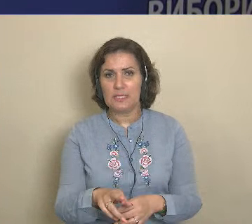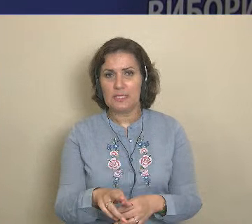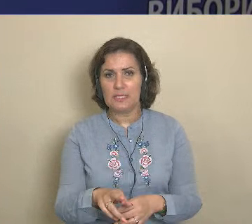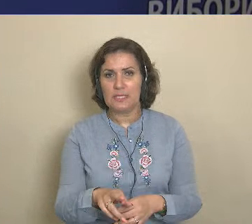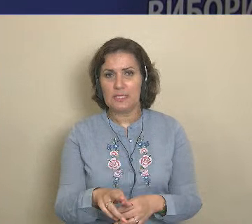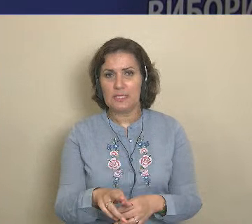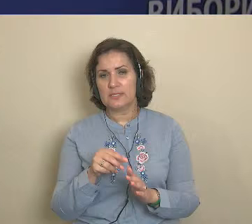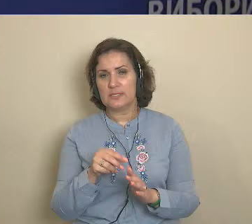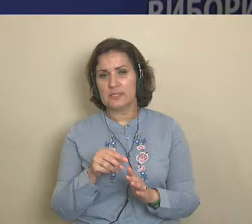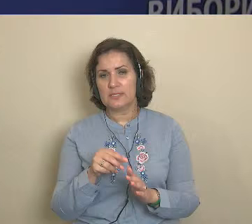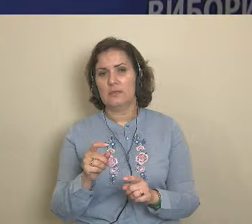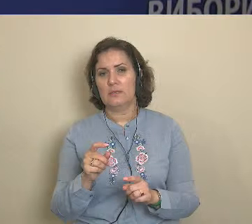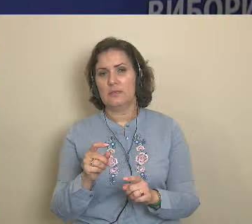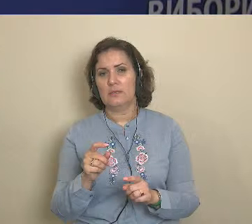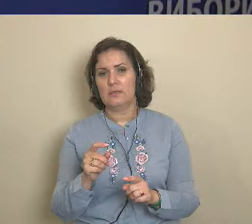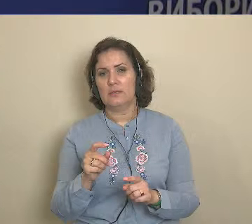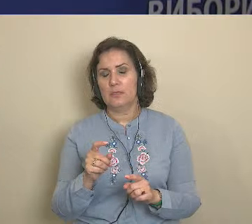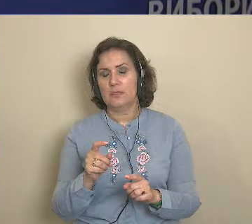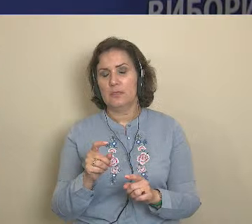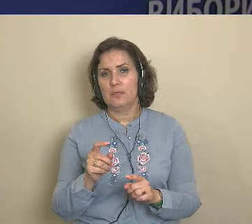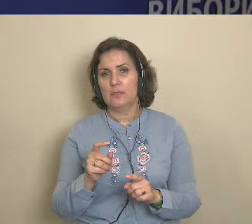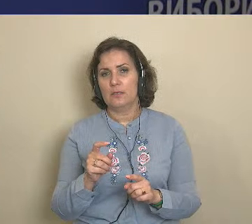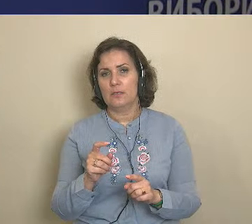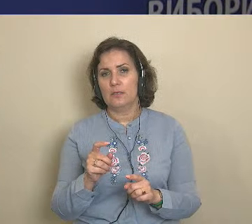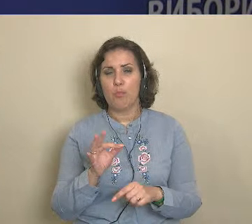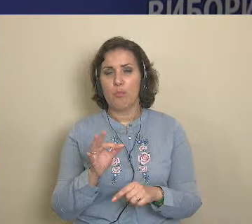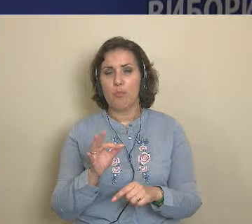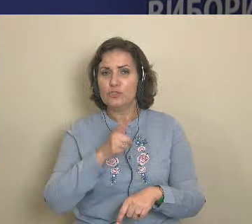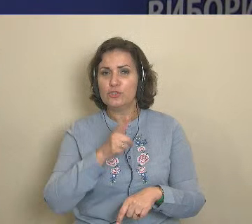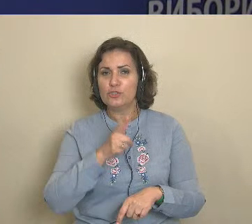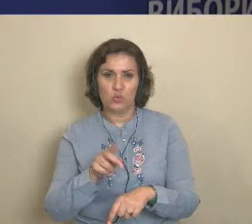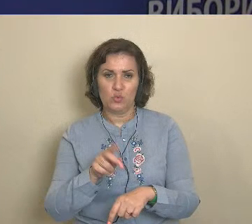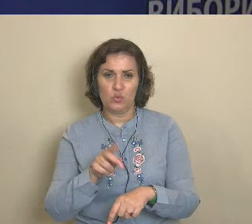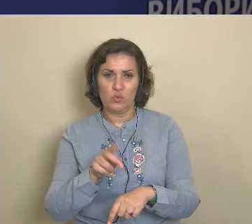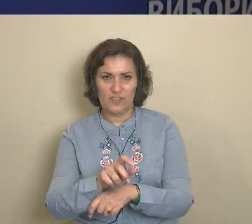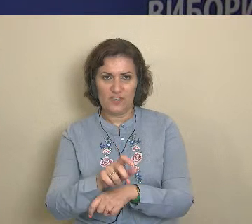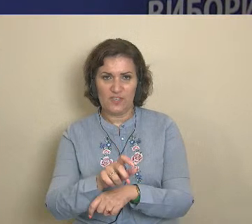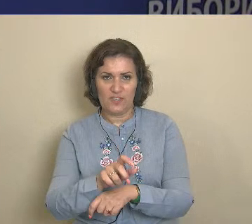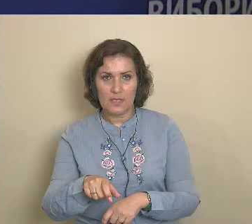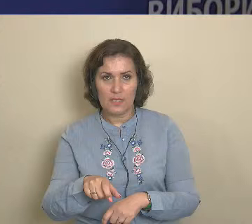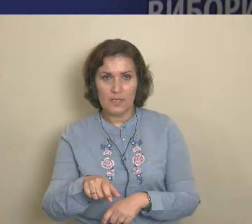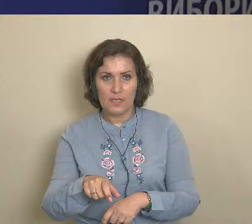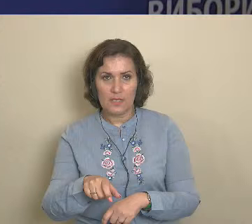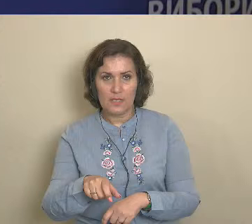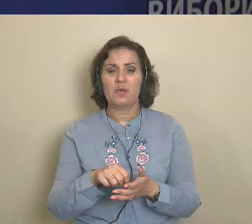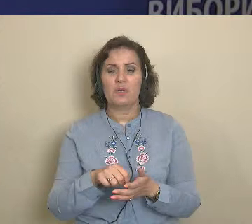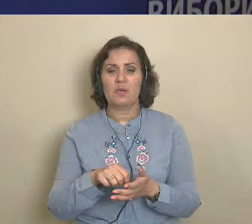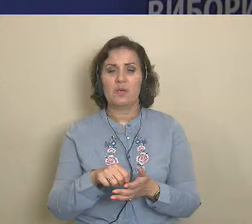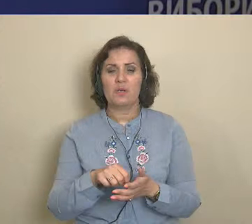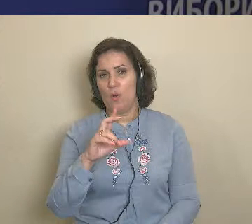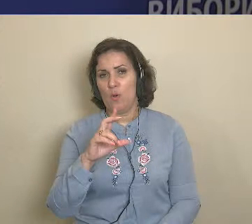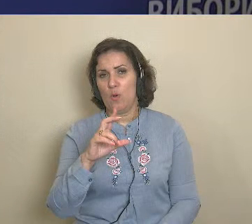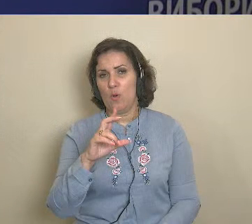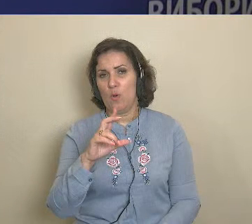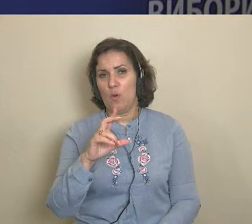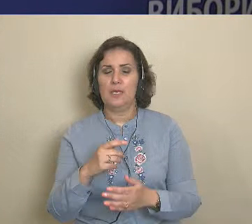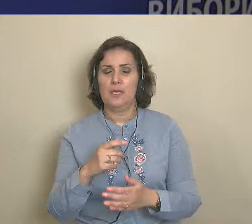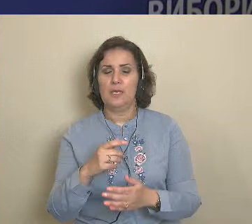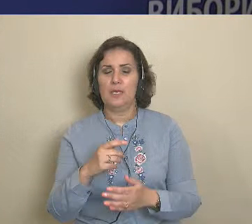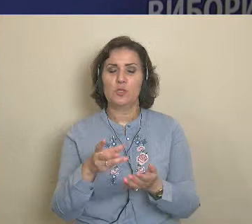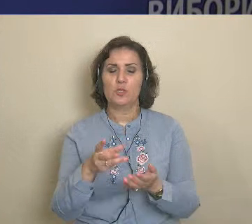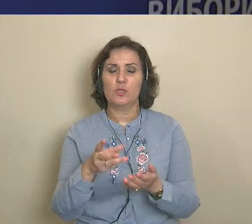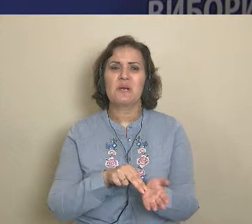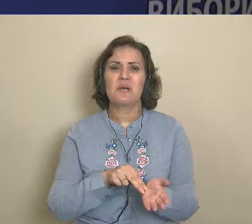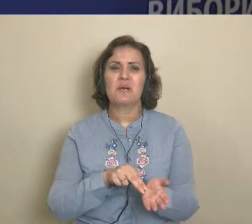self-organize themselves and divide themselves as for time-wise into different groups. And the representatives